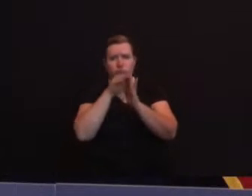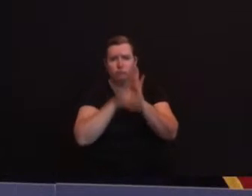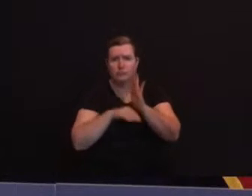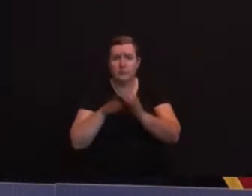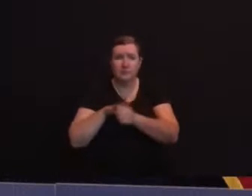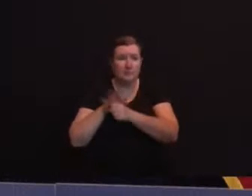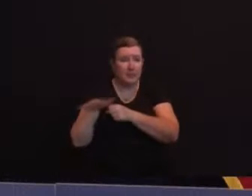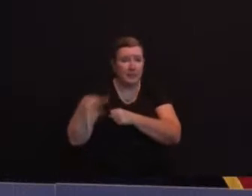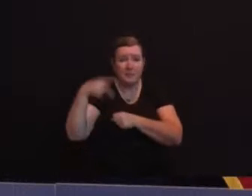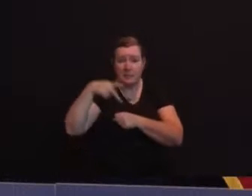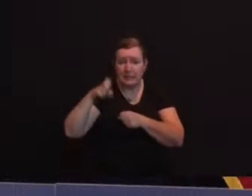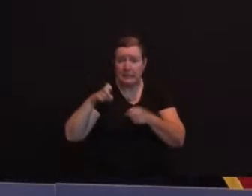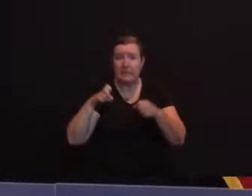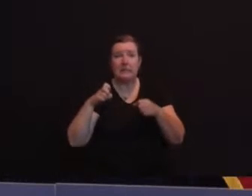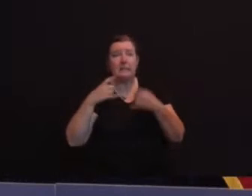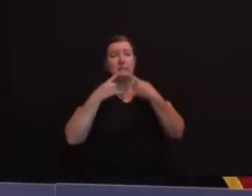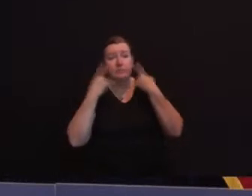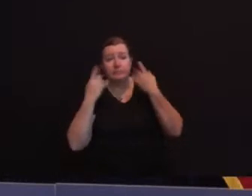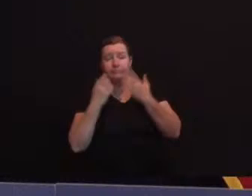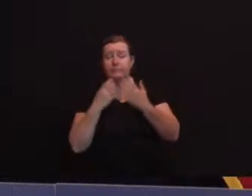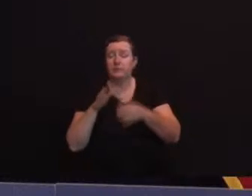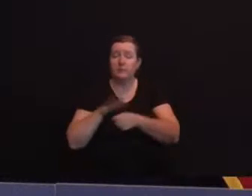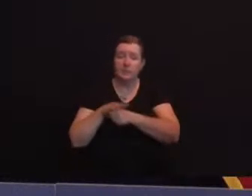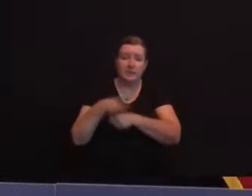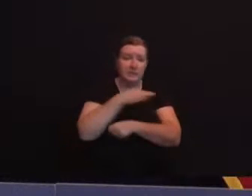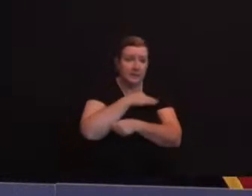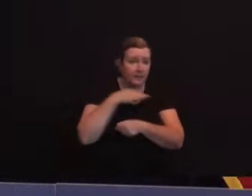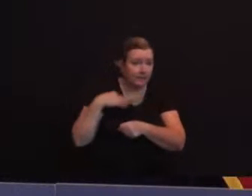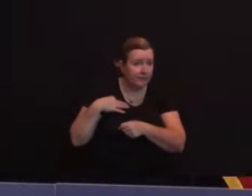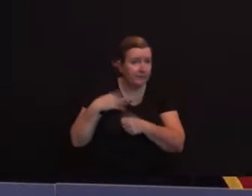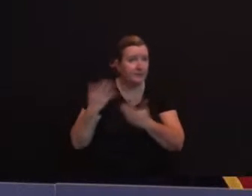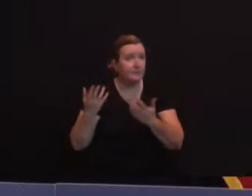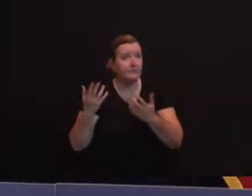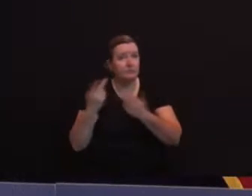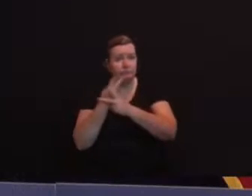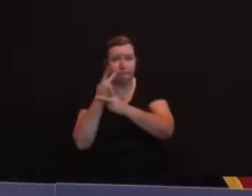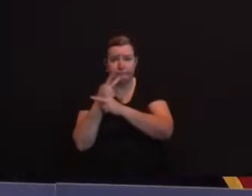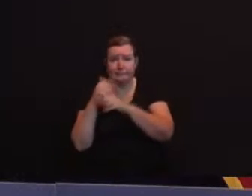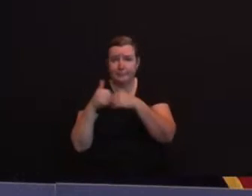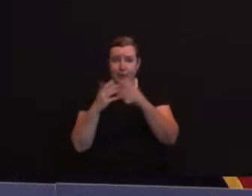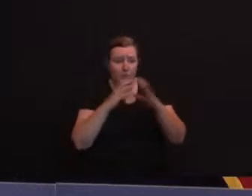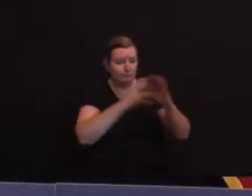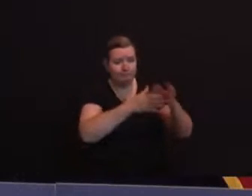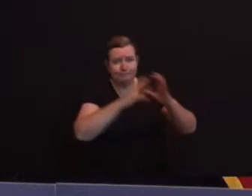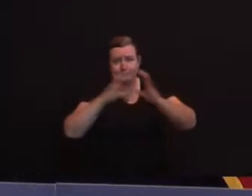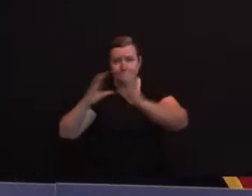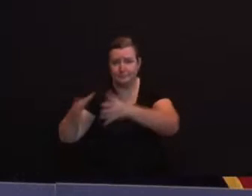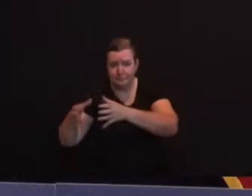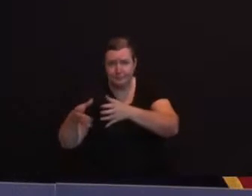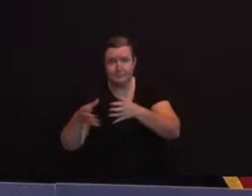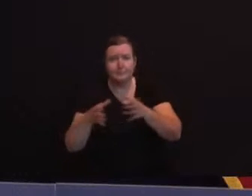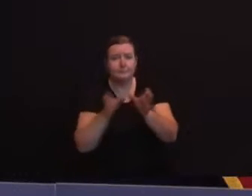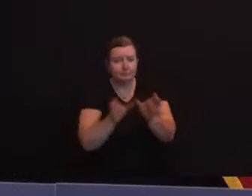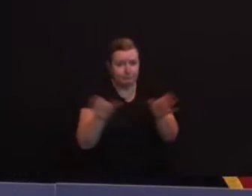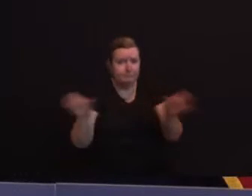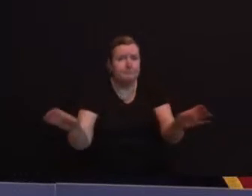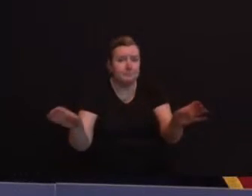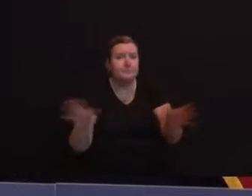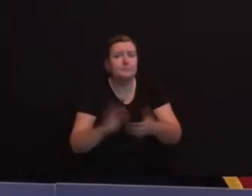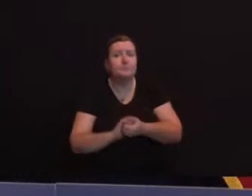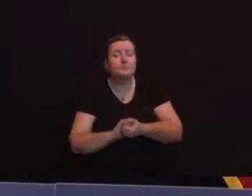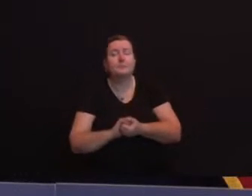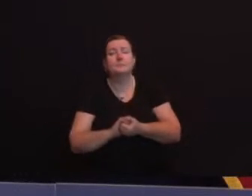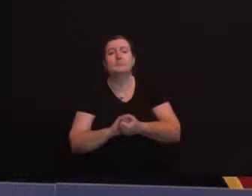staffing, they've tested that they can cohort appropriately, and that they are